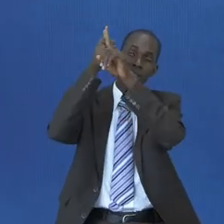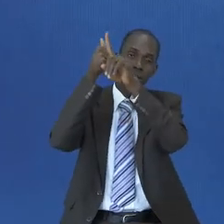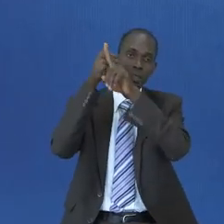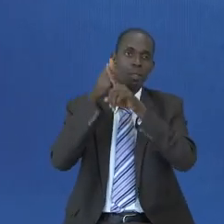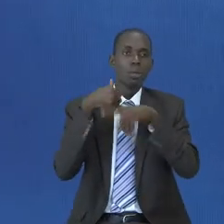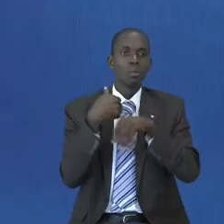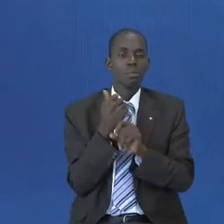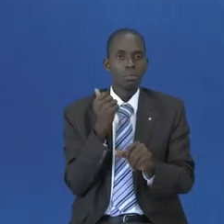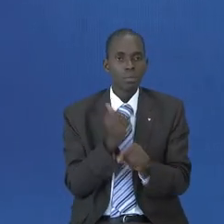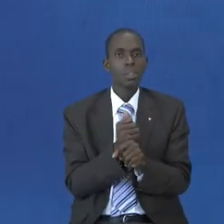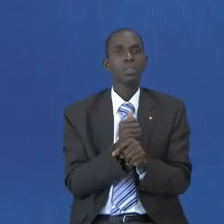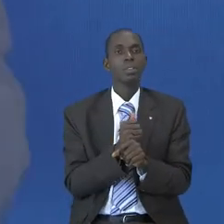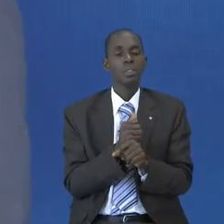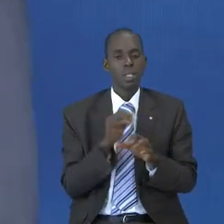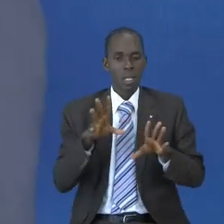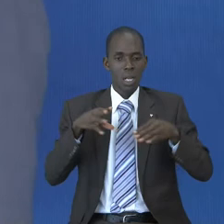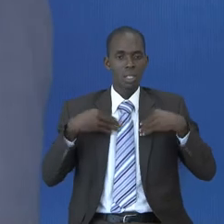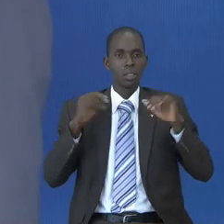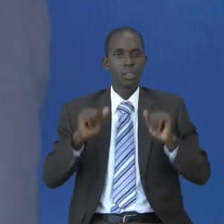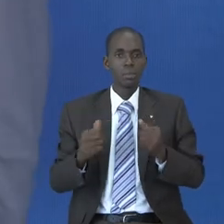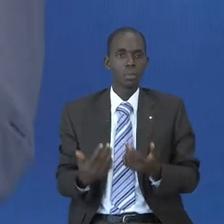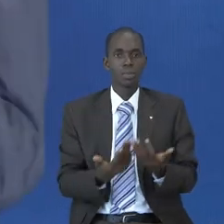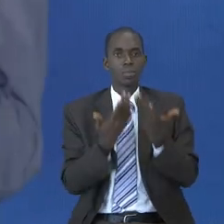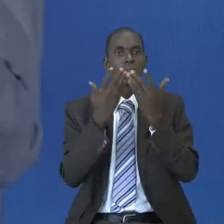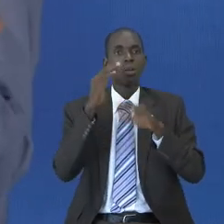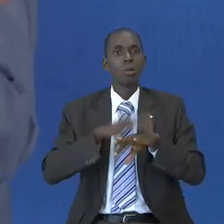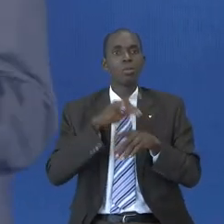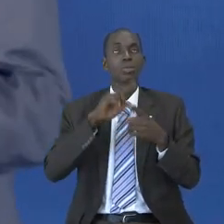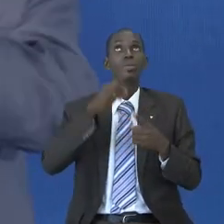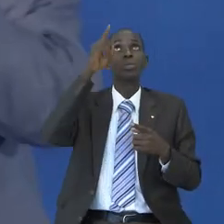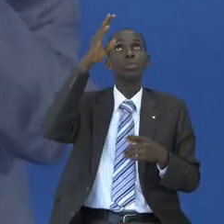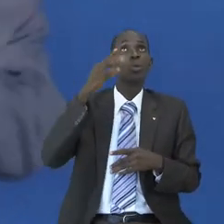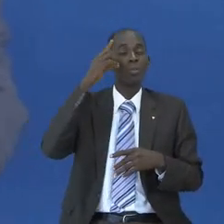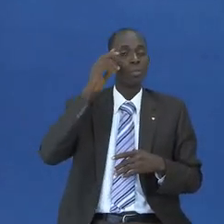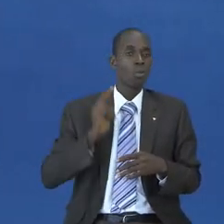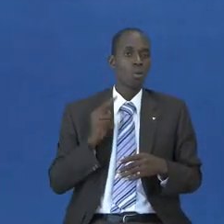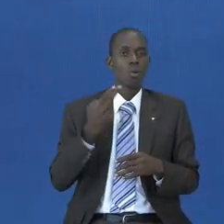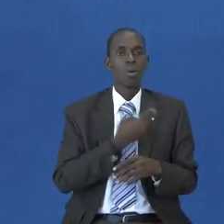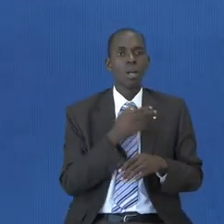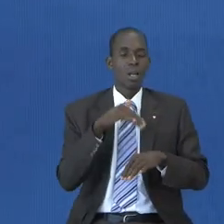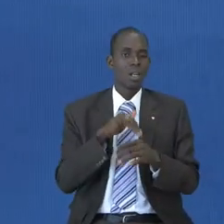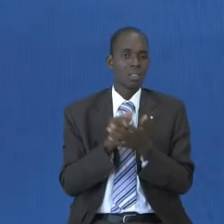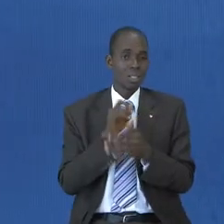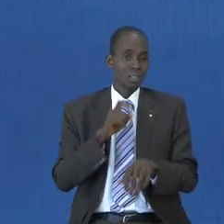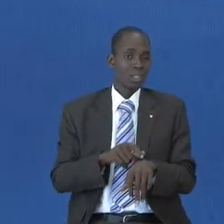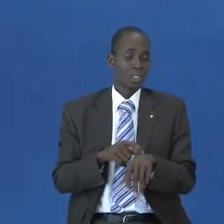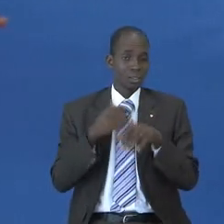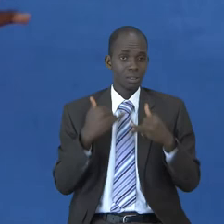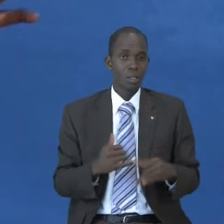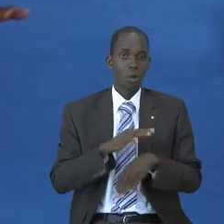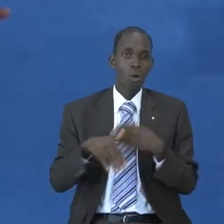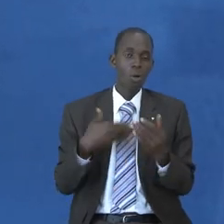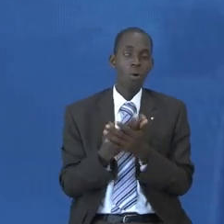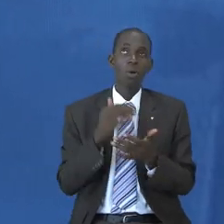made acceptable sacrifice unto God for us at that time. Now all that he has